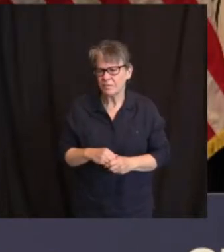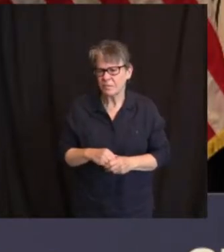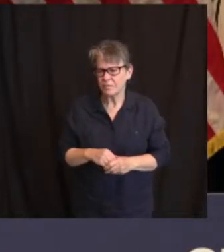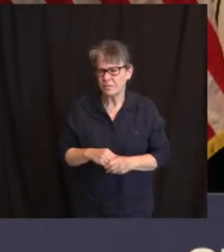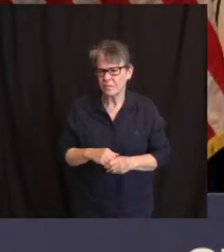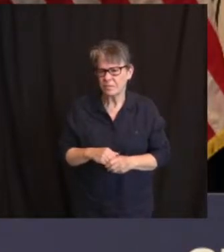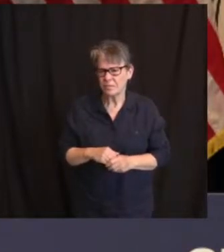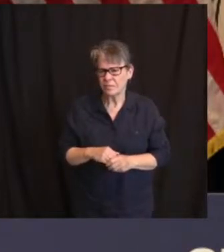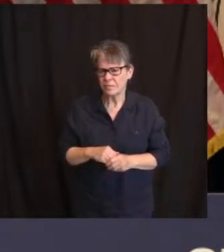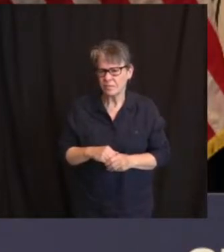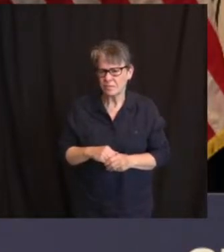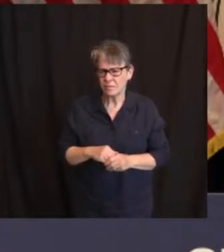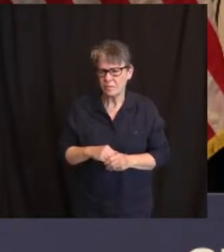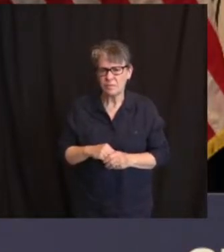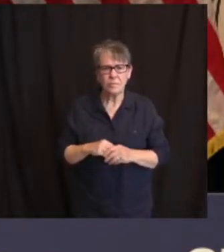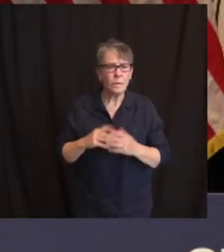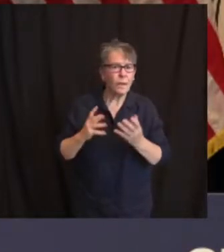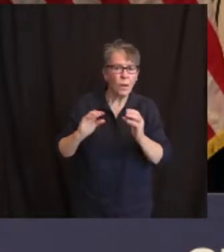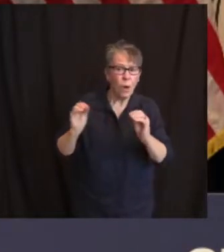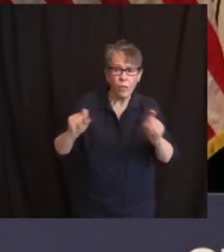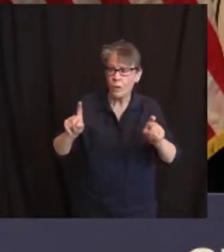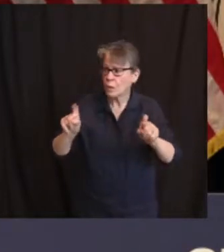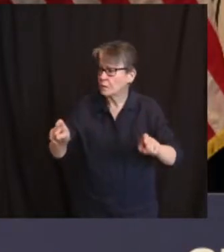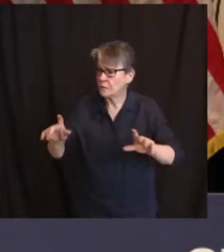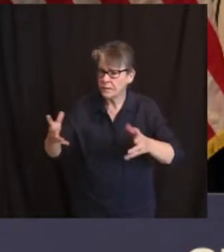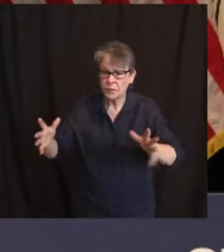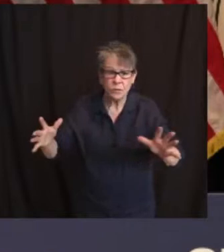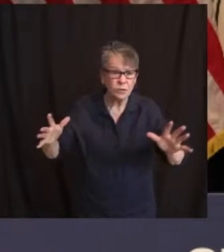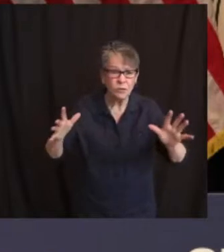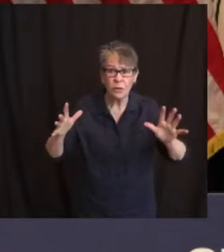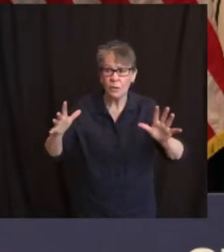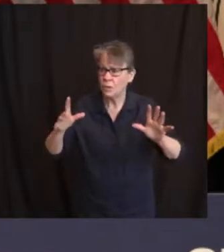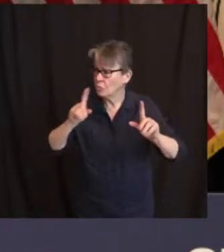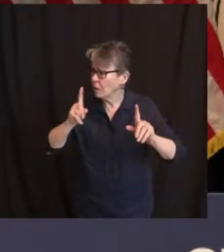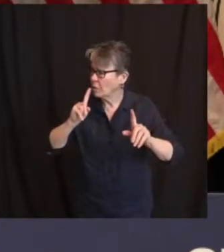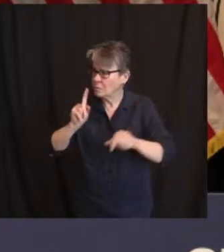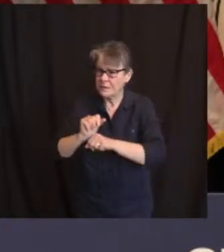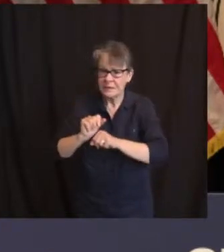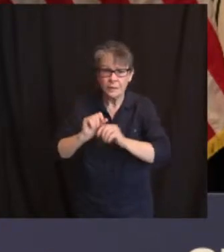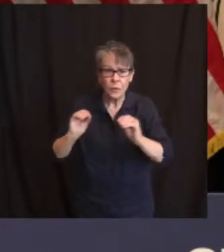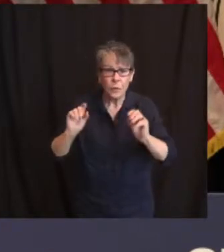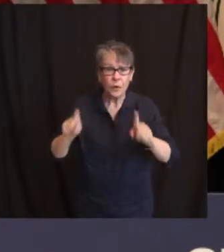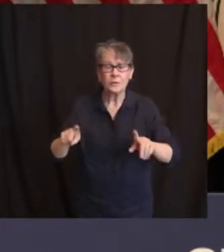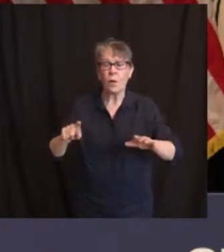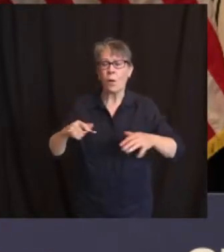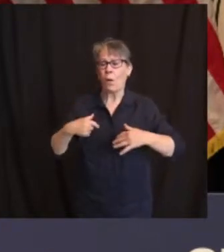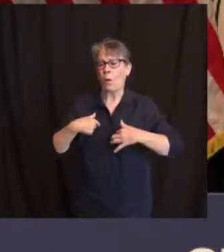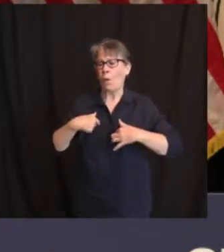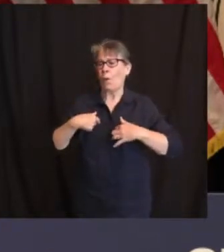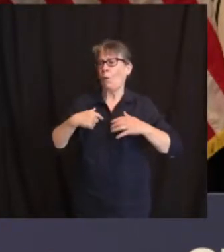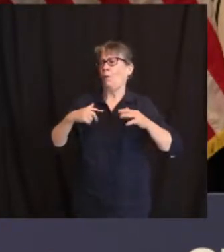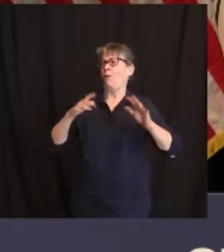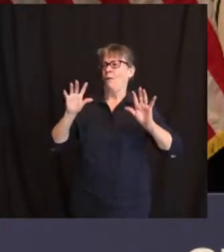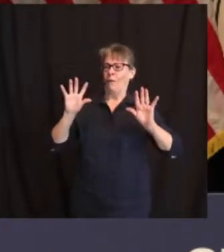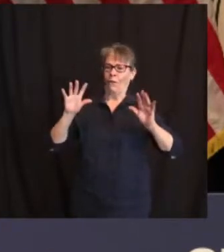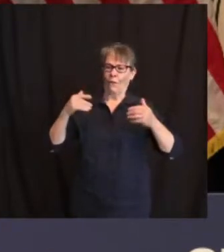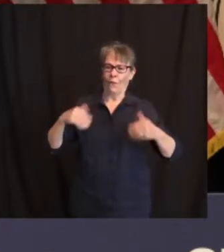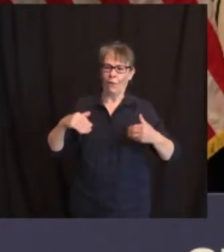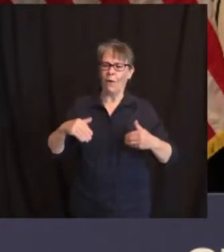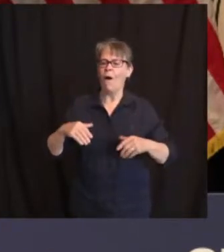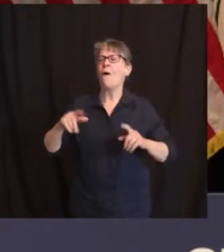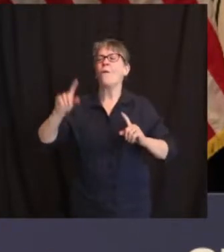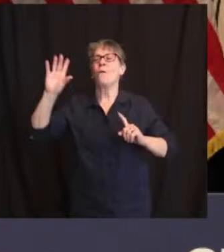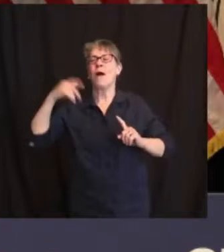Nothing? Are you sure? Okay. Dave, we're down to you. Down front here. Brendan, you look like you're